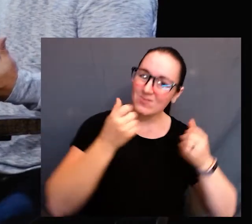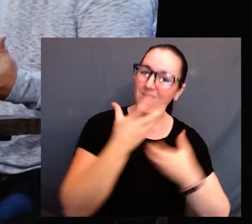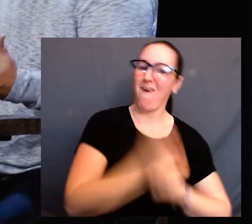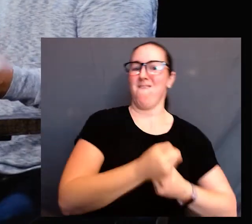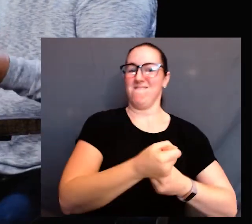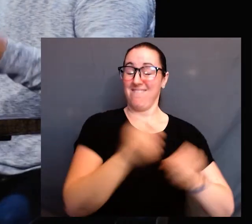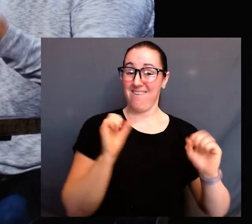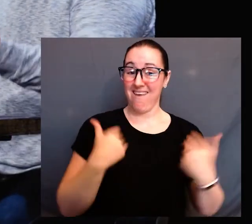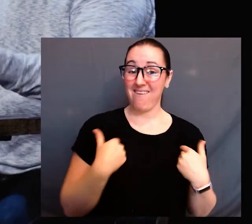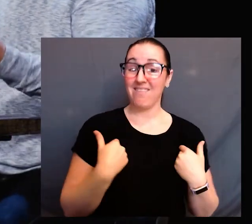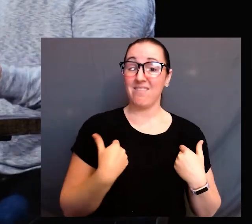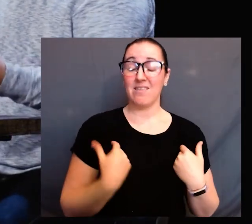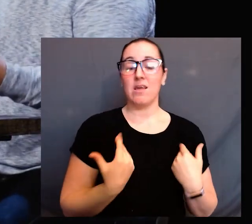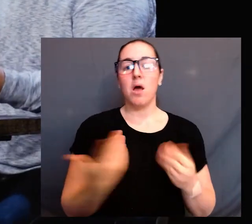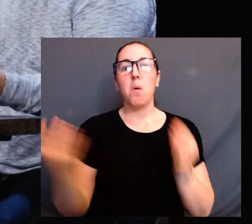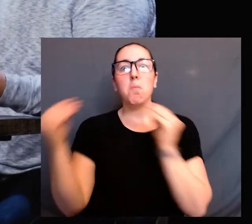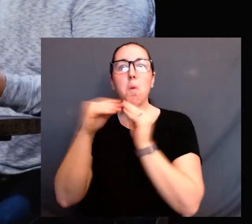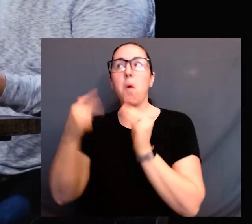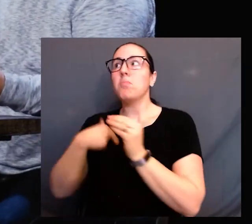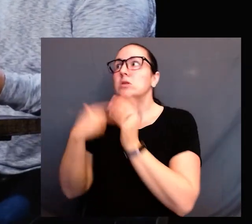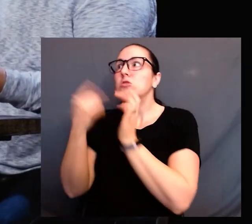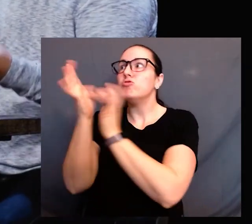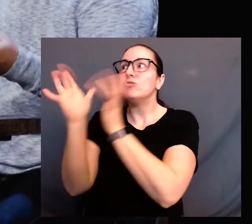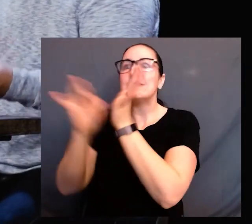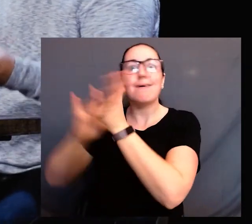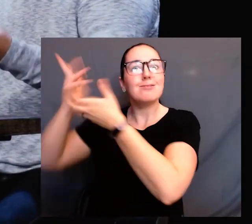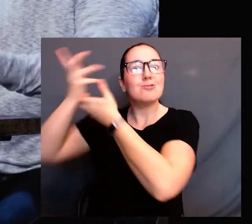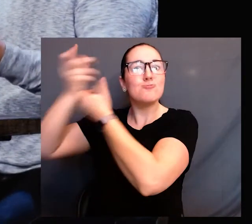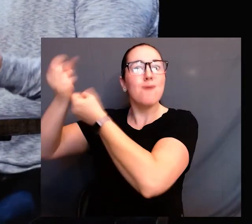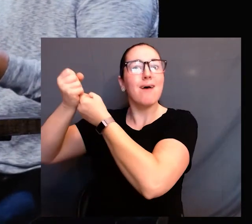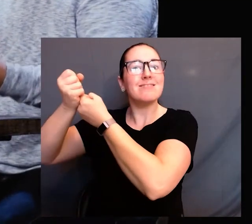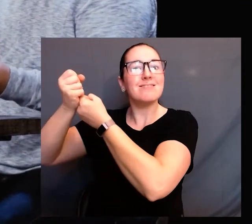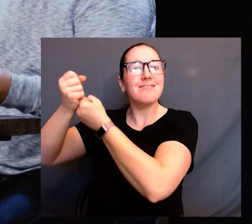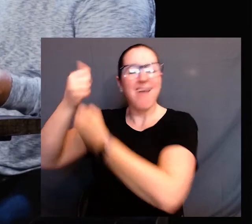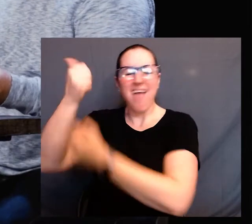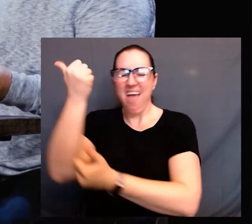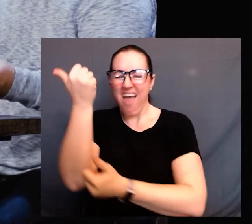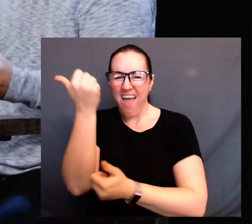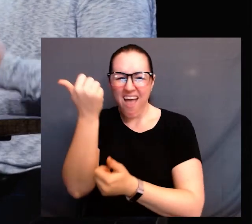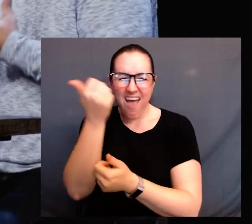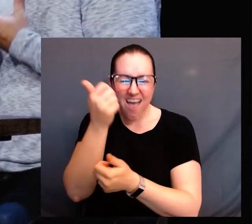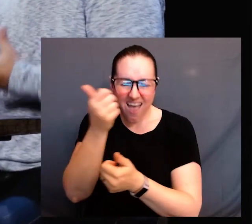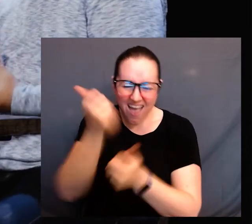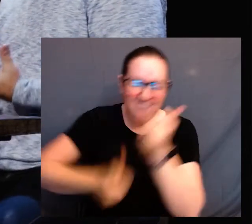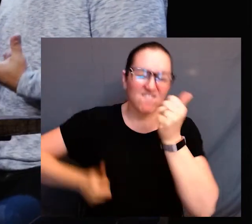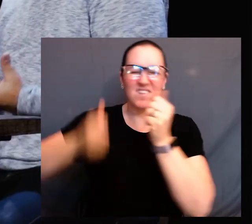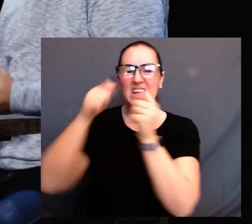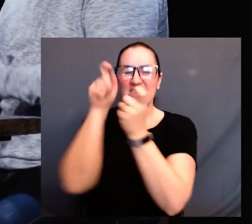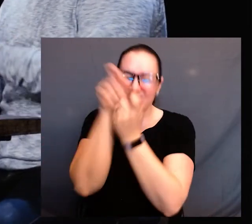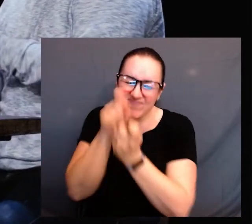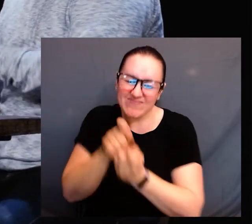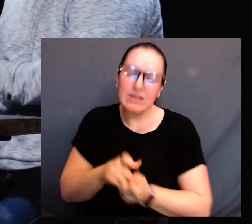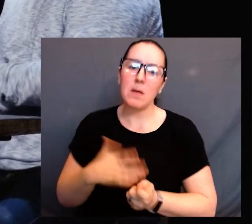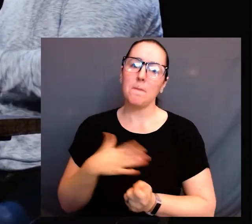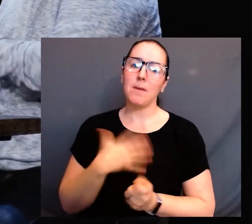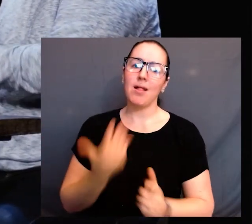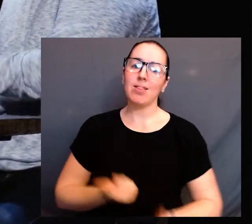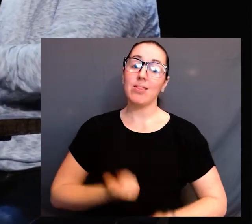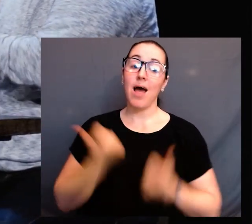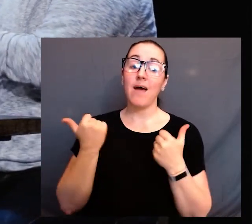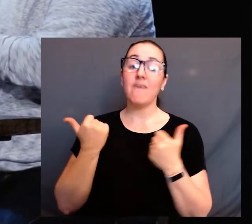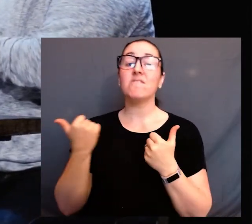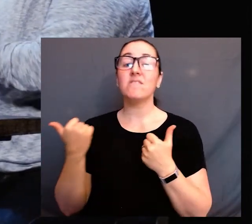that? Because the more I trust Jesus with every detail of my life, the more likely I am to